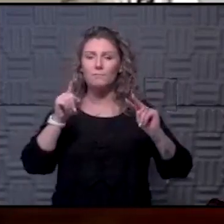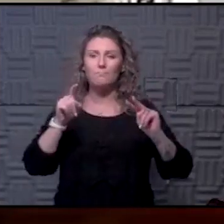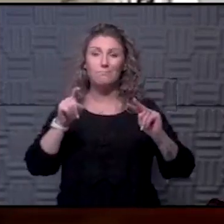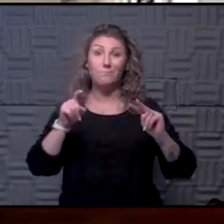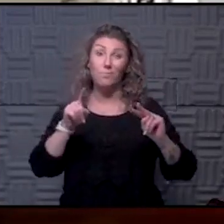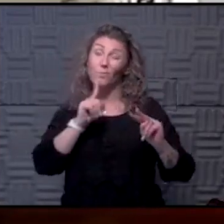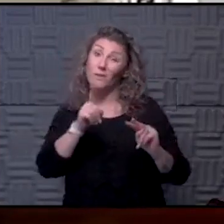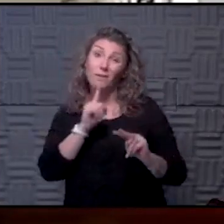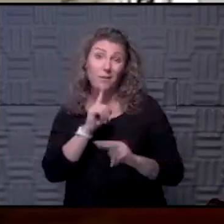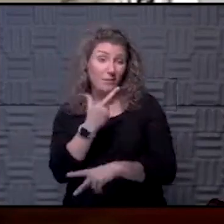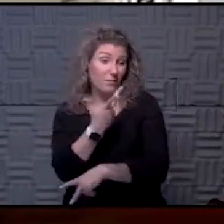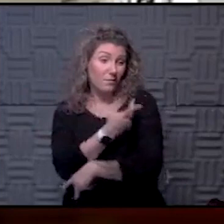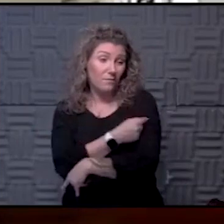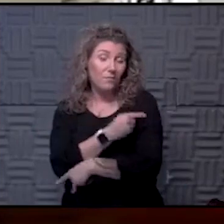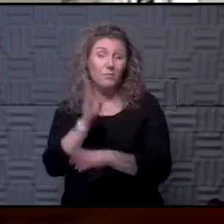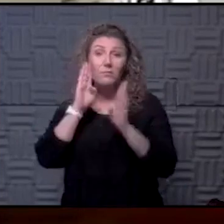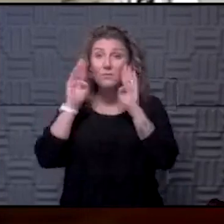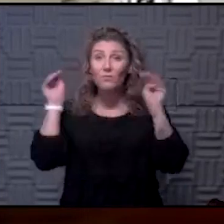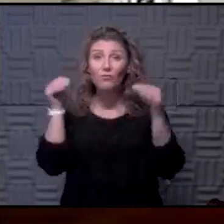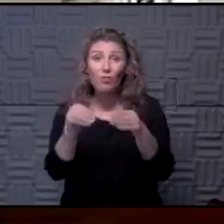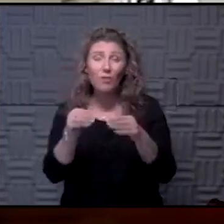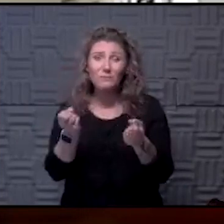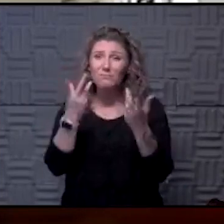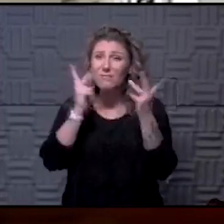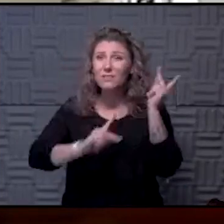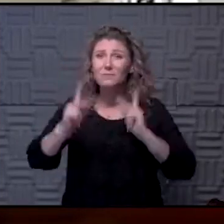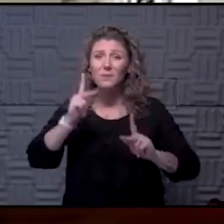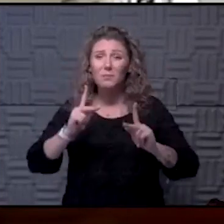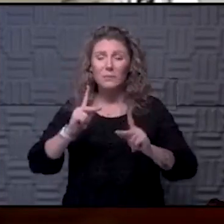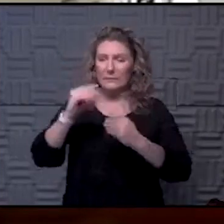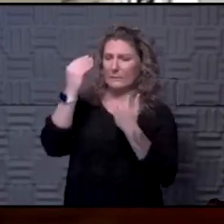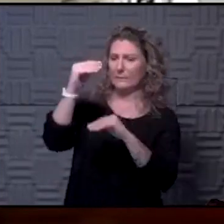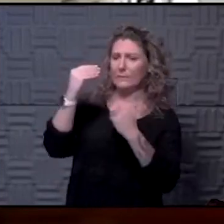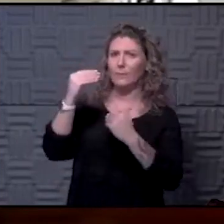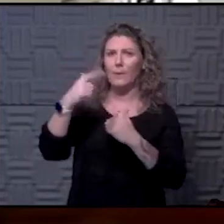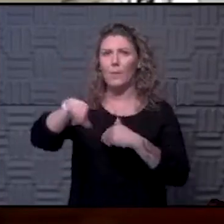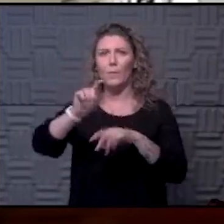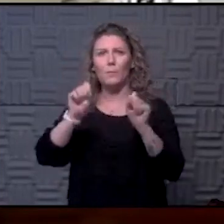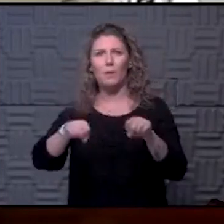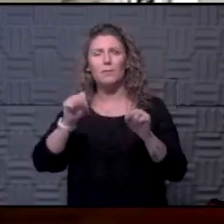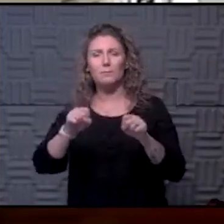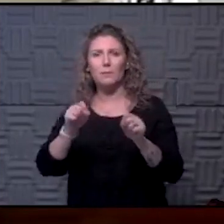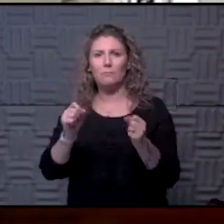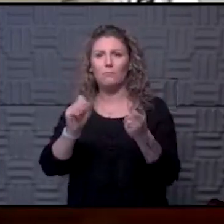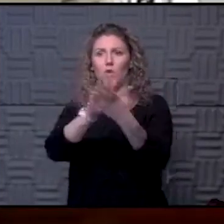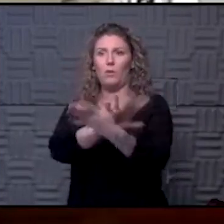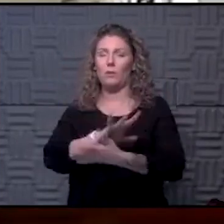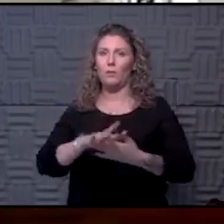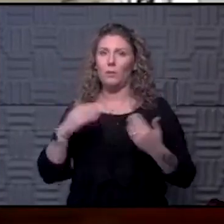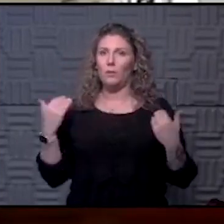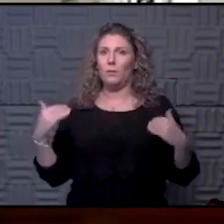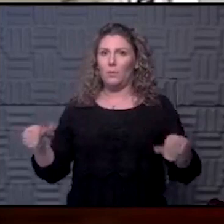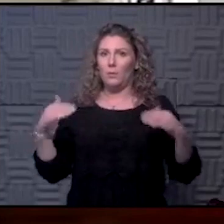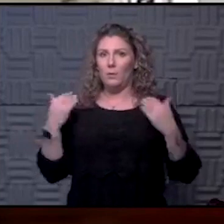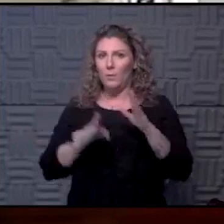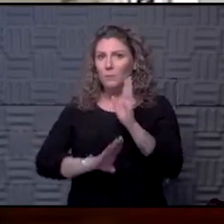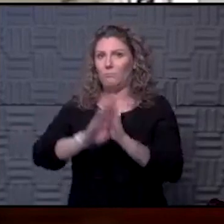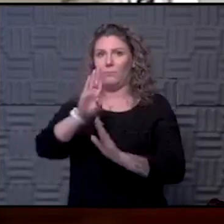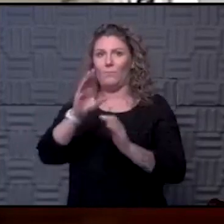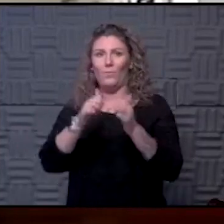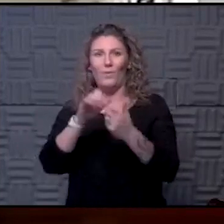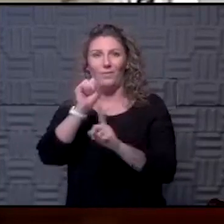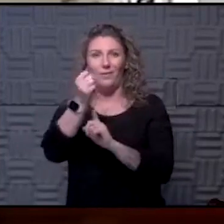on vaccinating as many people as we can to limit the possibility of these variants causing substantial waves in